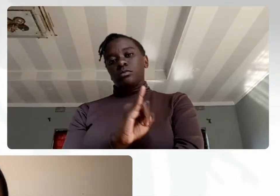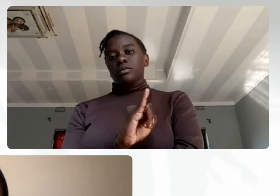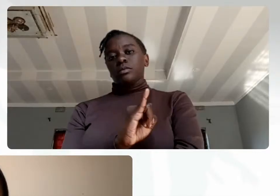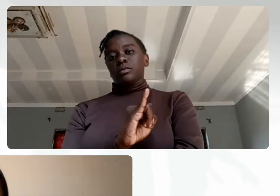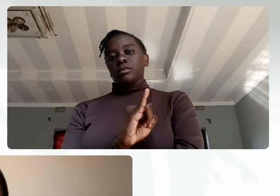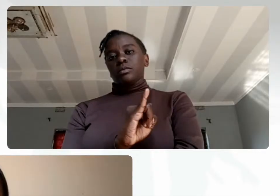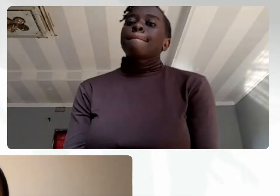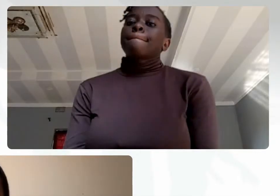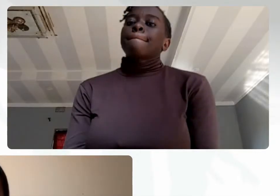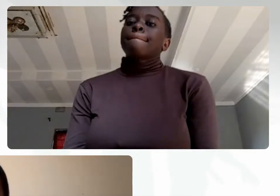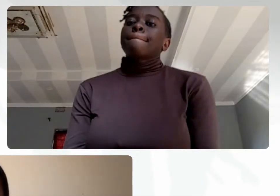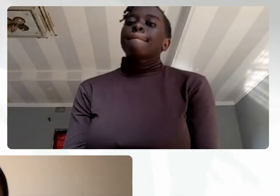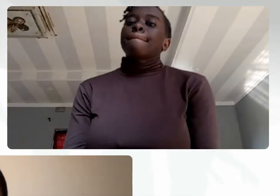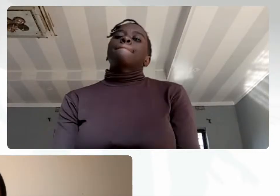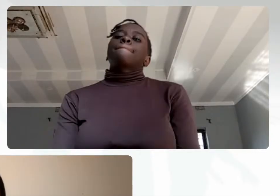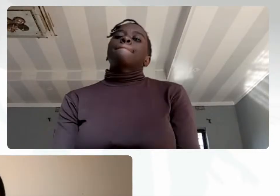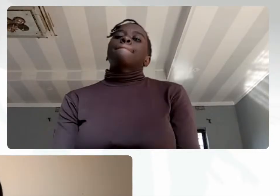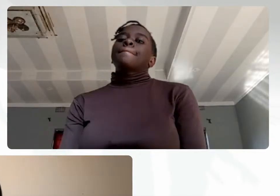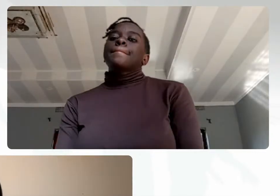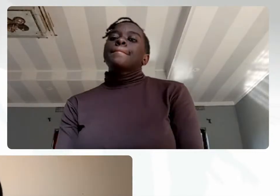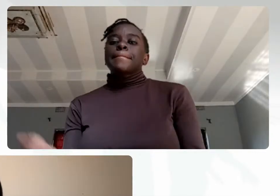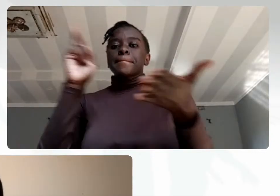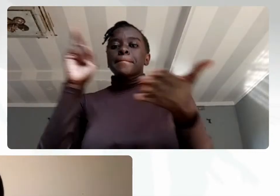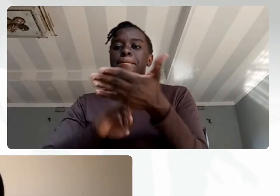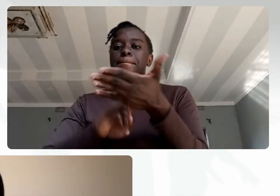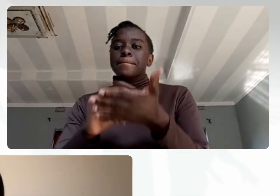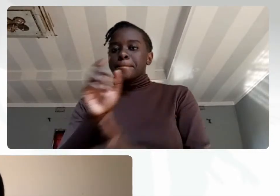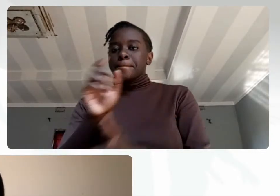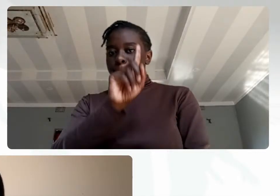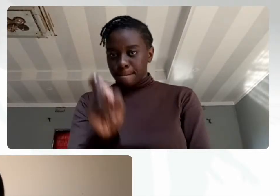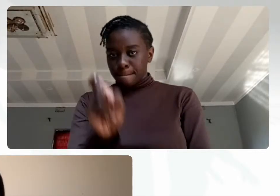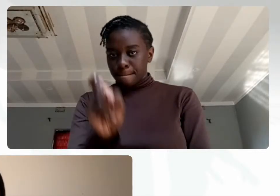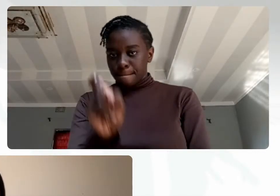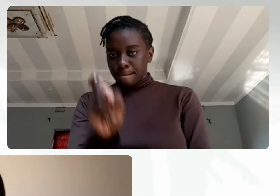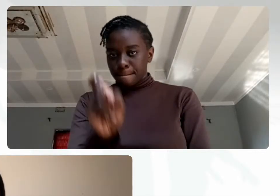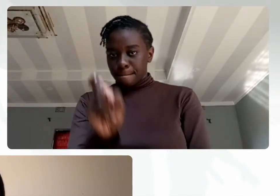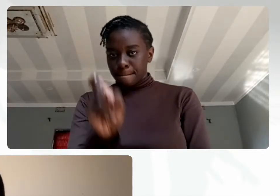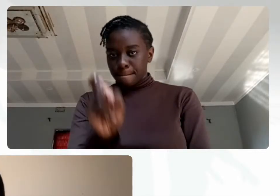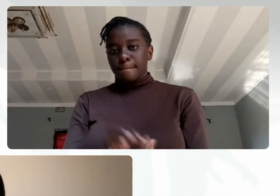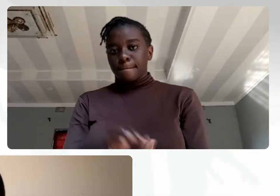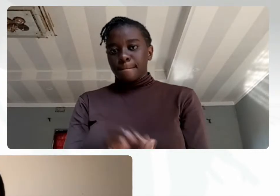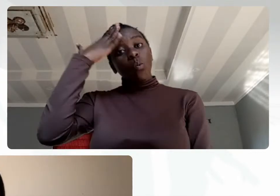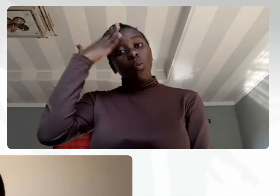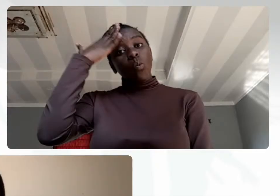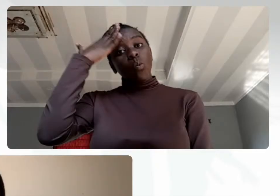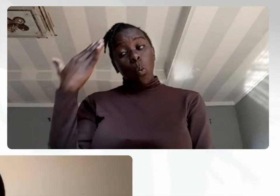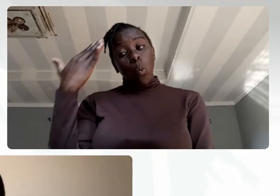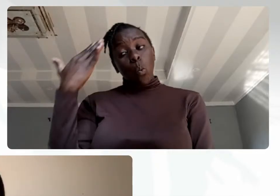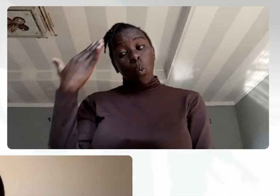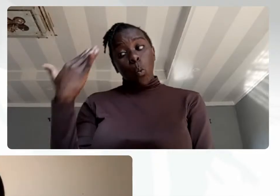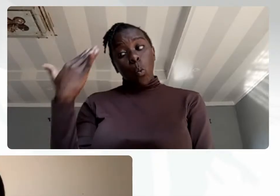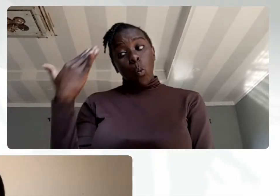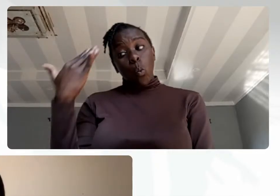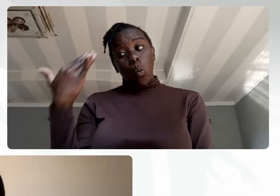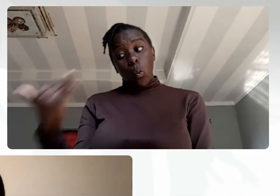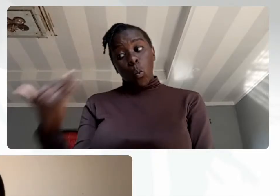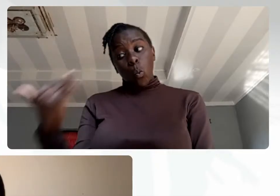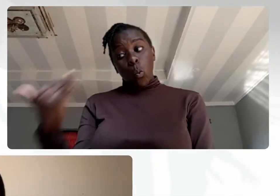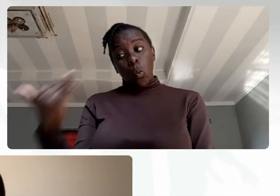to STIs? That's the first question, Doc. Okay. I'm going to start with,